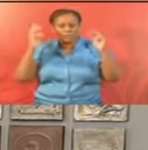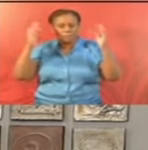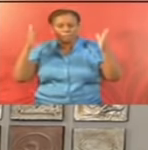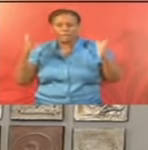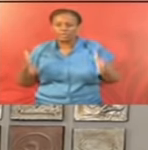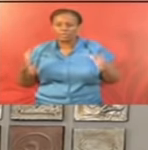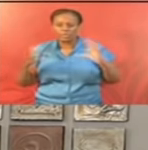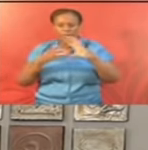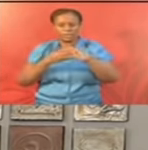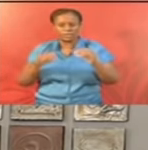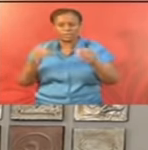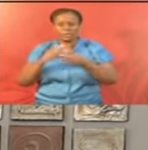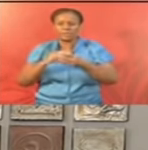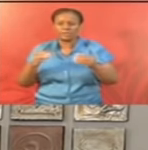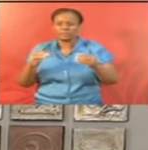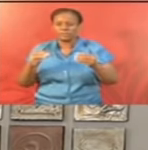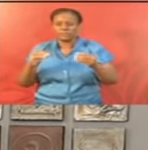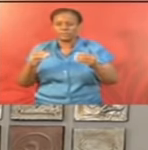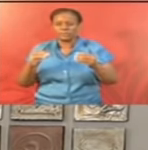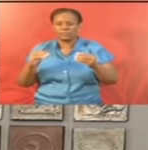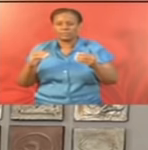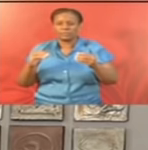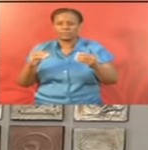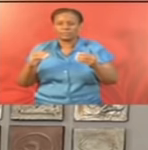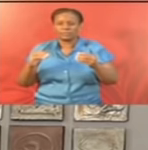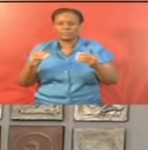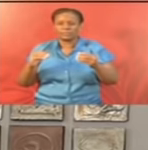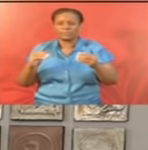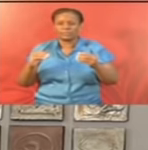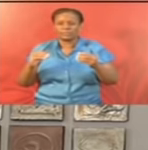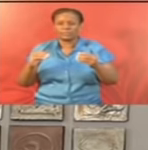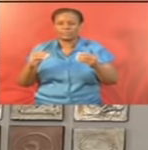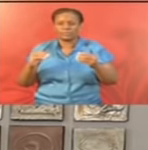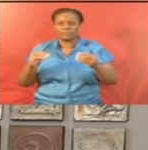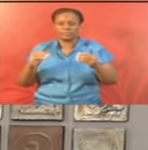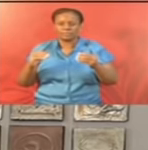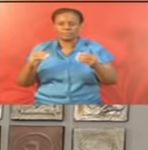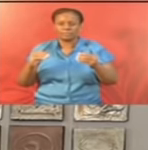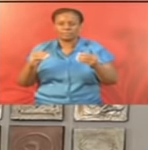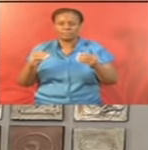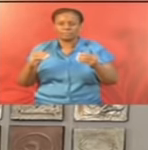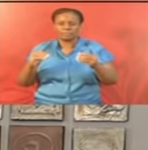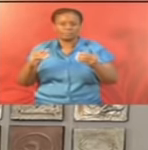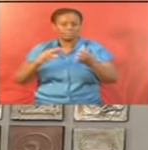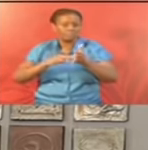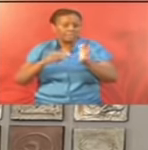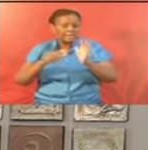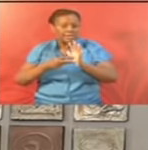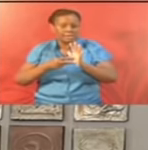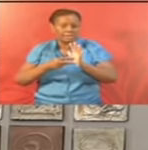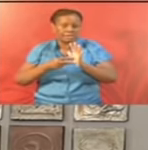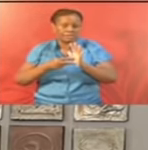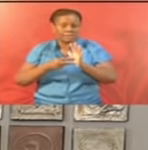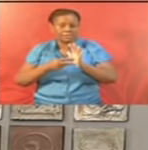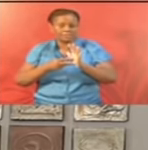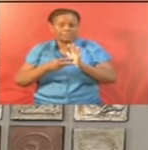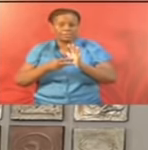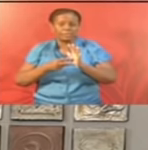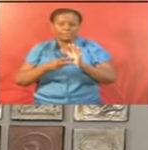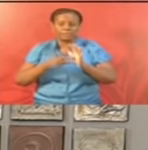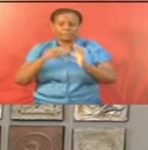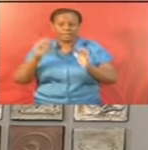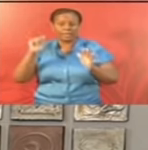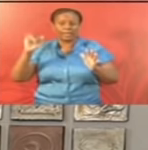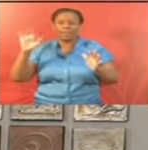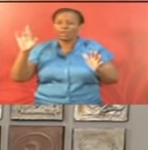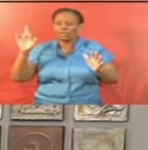generate aerosols. It does not mean that that is the main mechanism by which transmission occurs, but just that